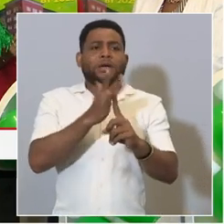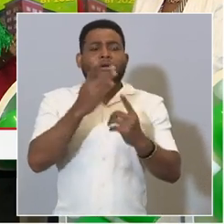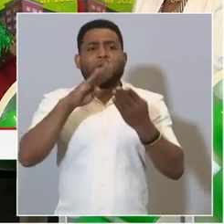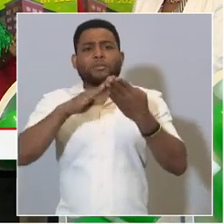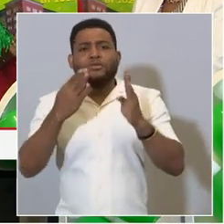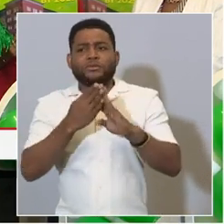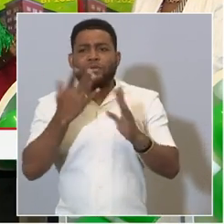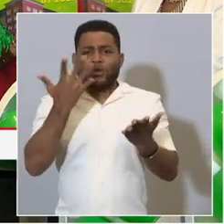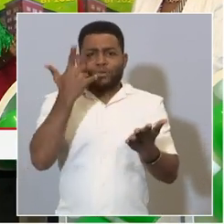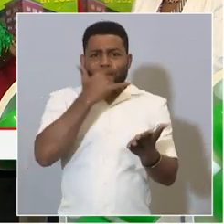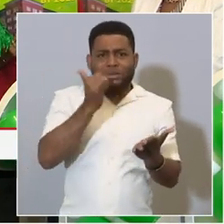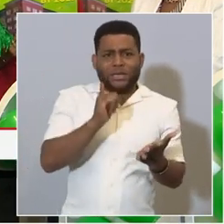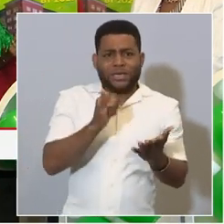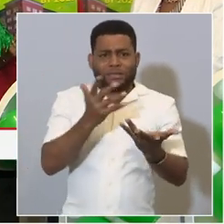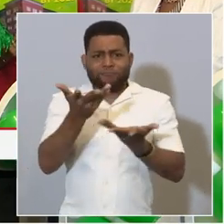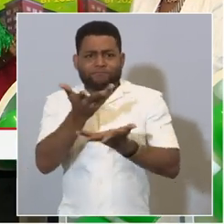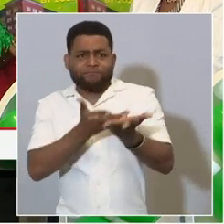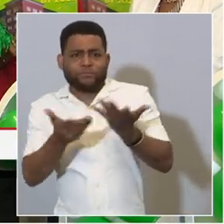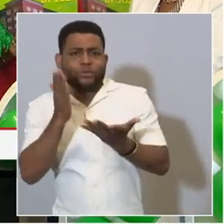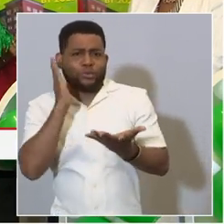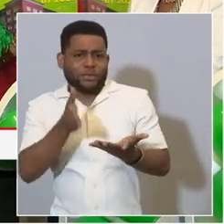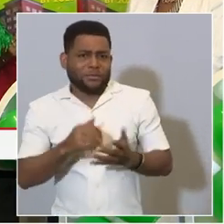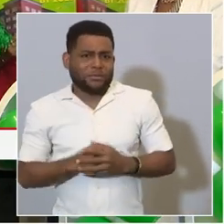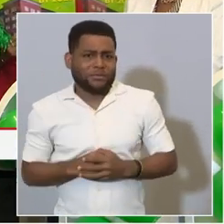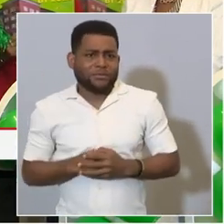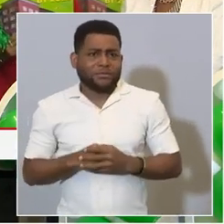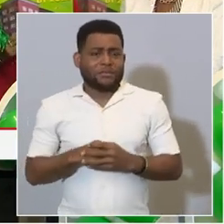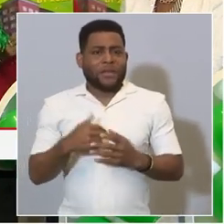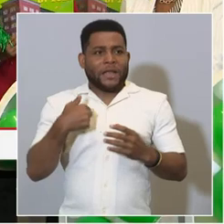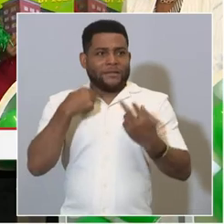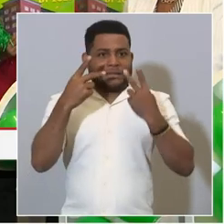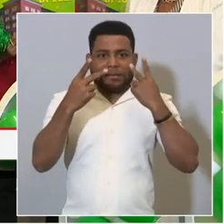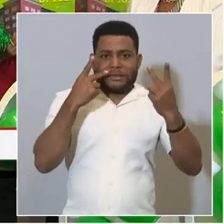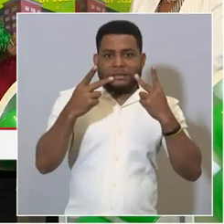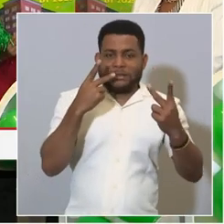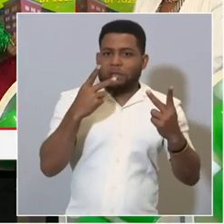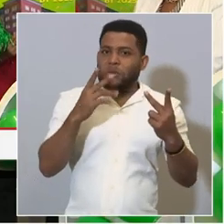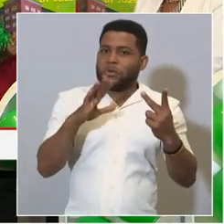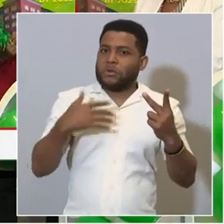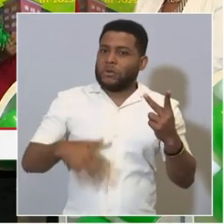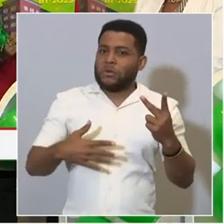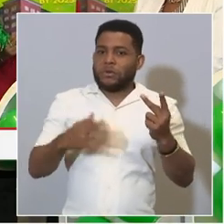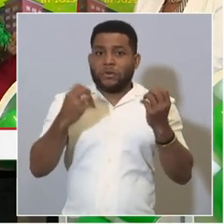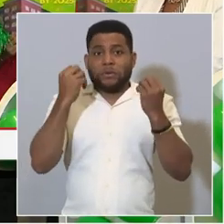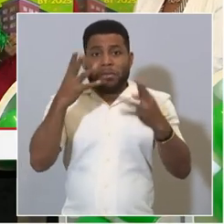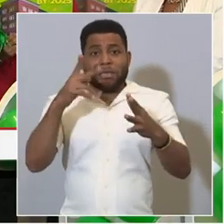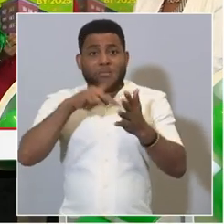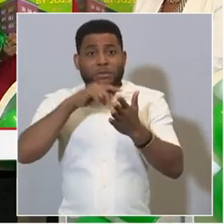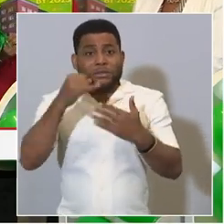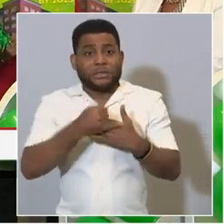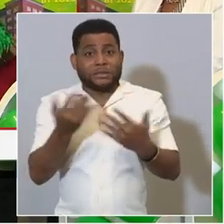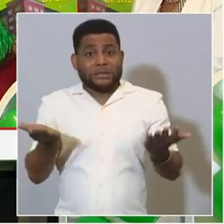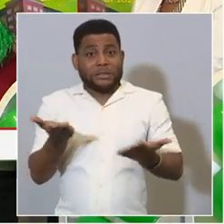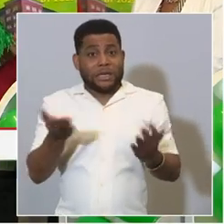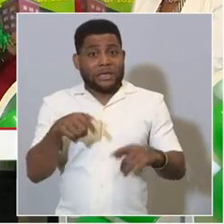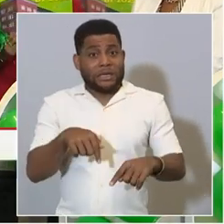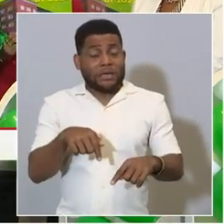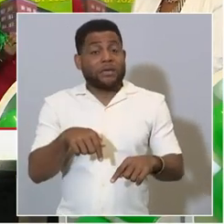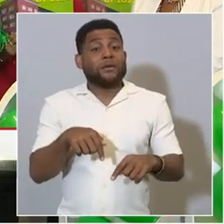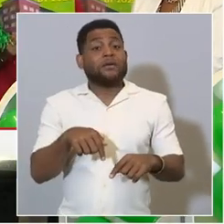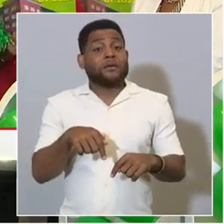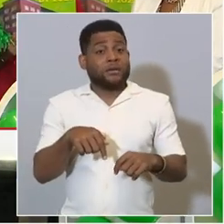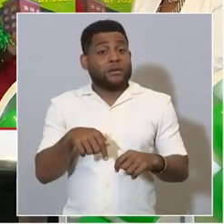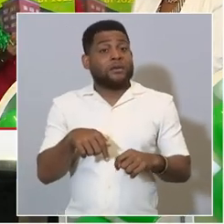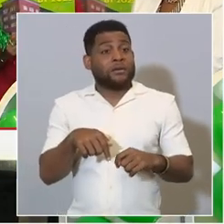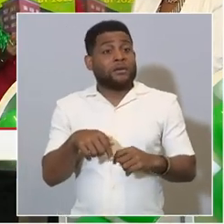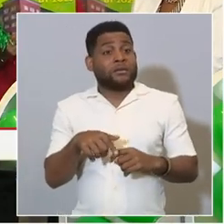under construction than before, and we're observing a balanced distribution of projects in our pipeline. Ridgecrest Phase 2